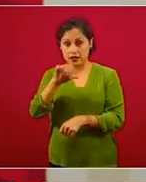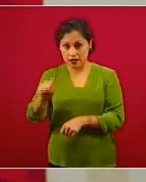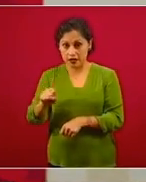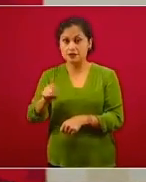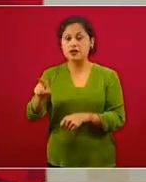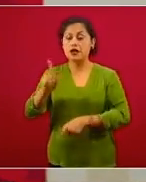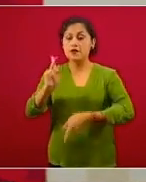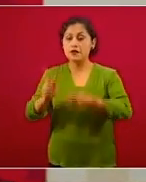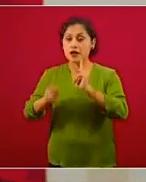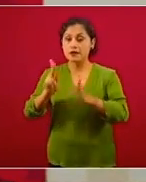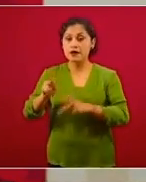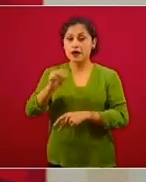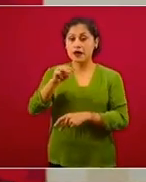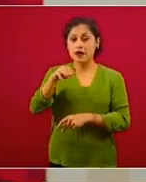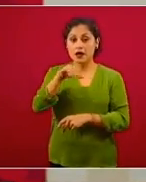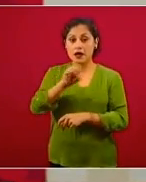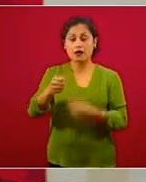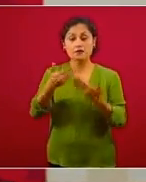to deal with these